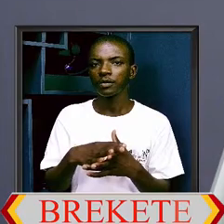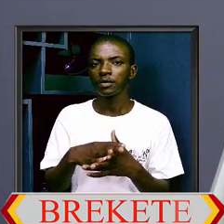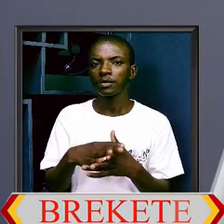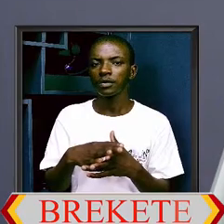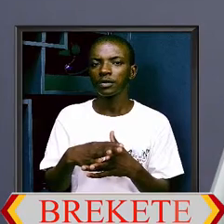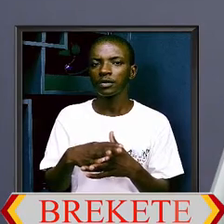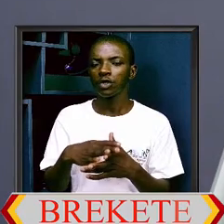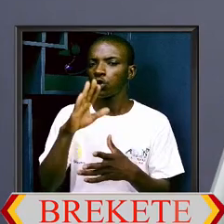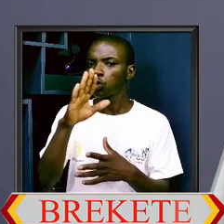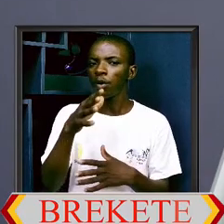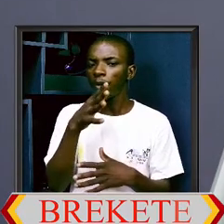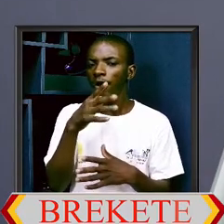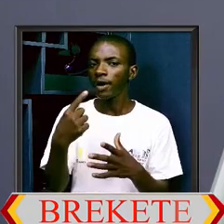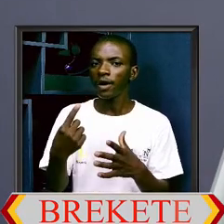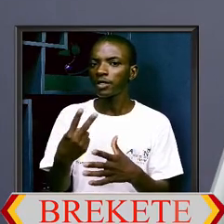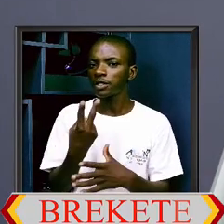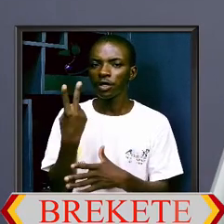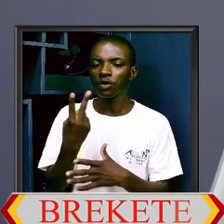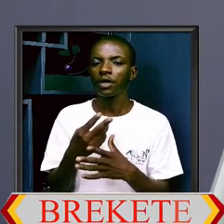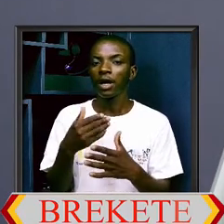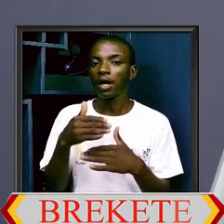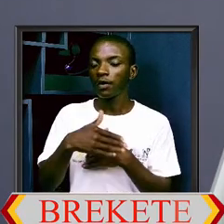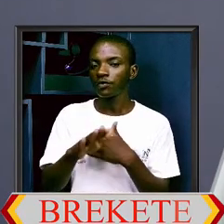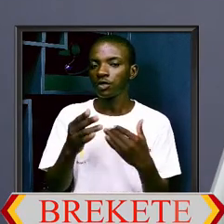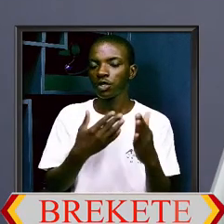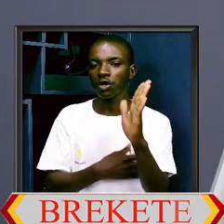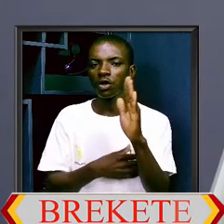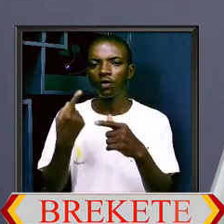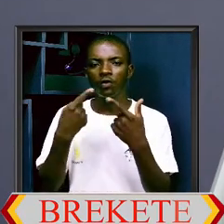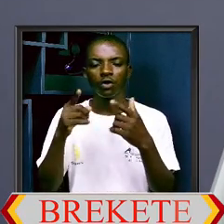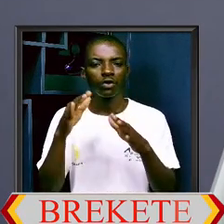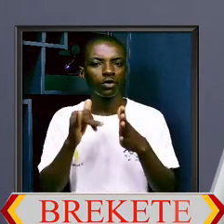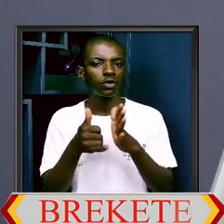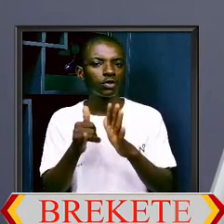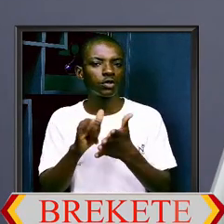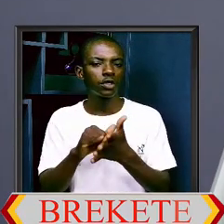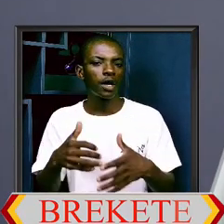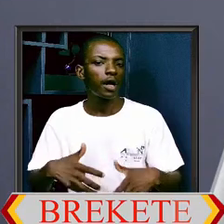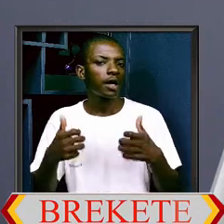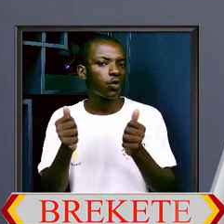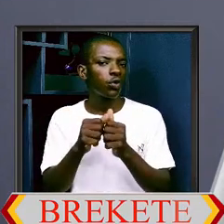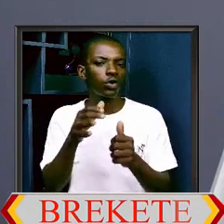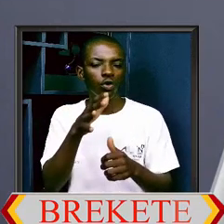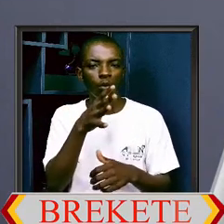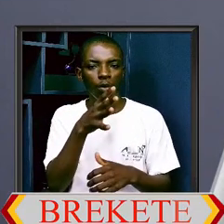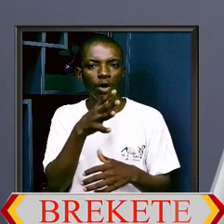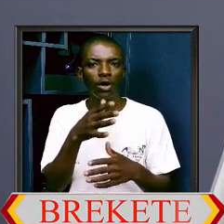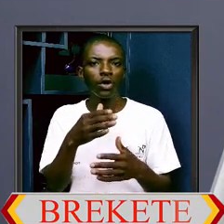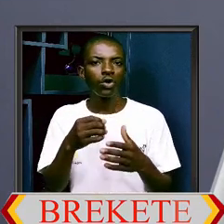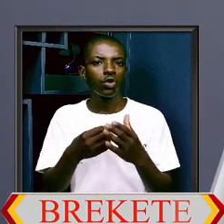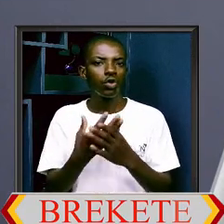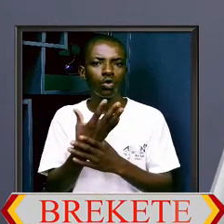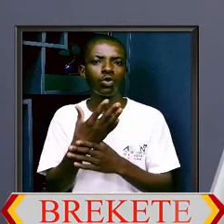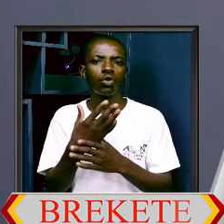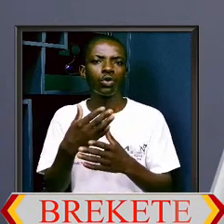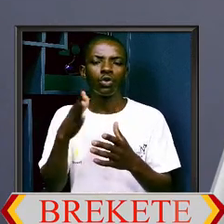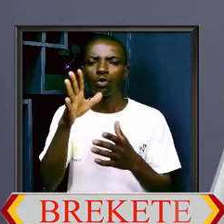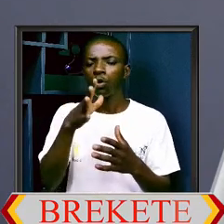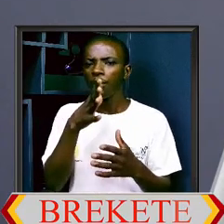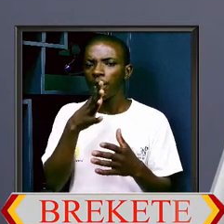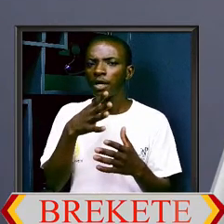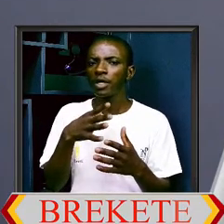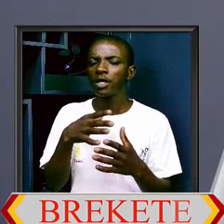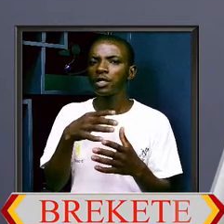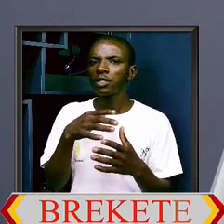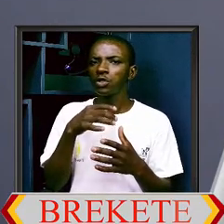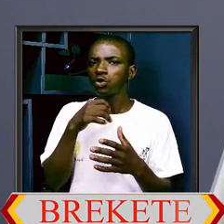before Mother for those with mother mother for house they